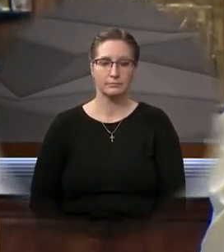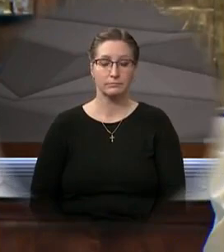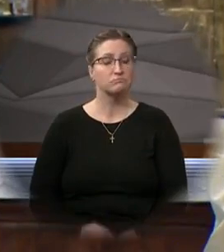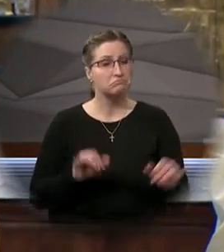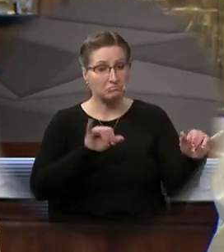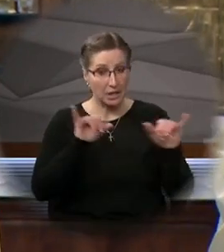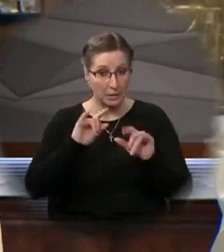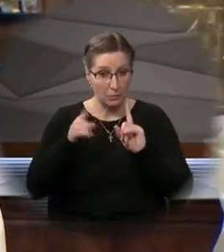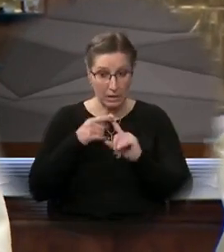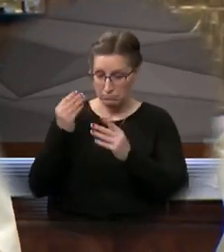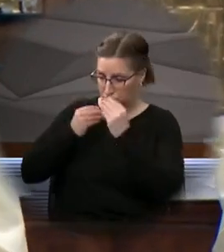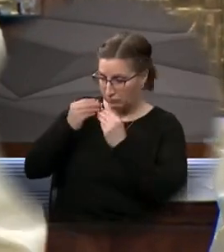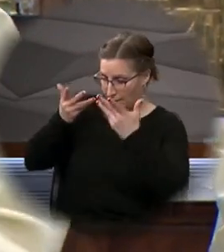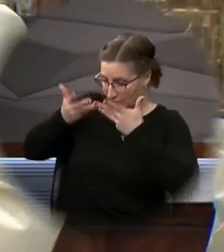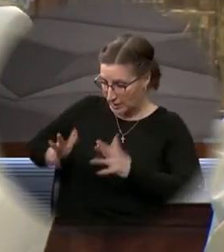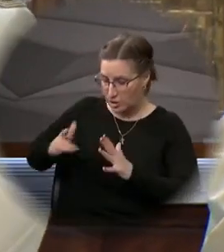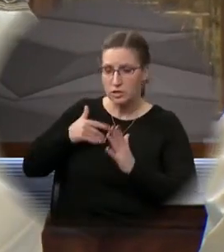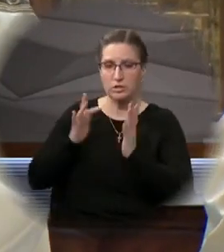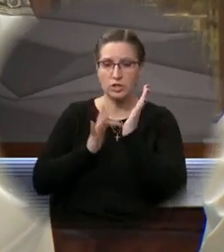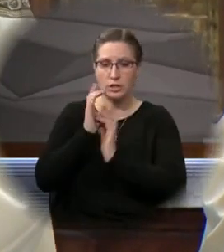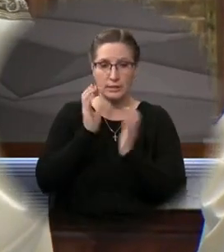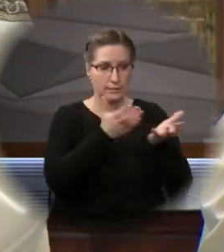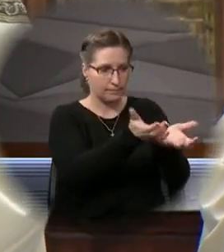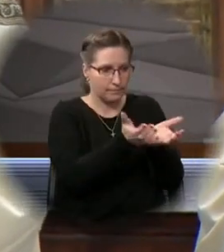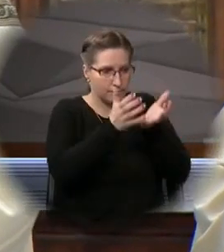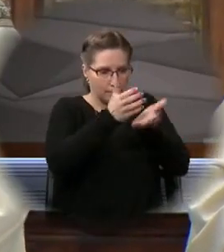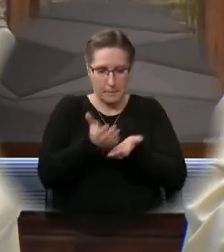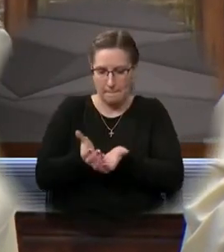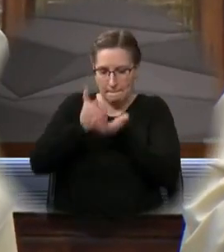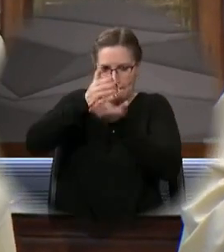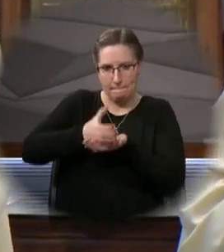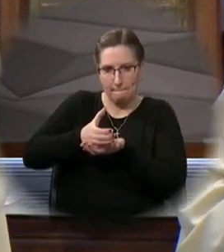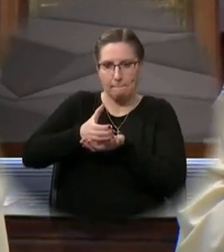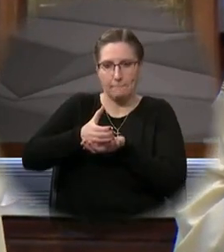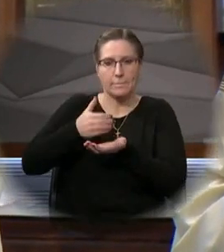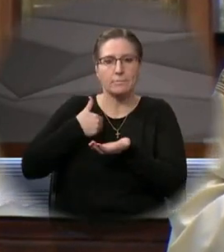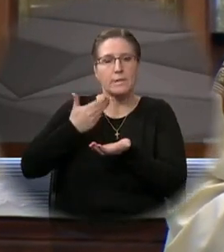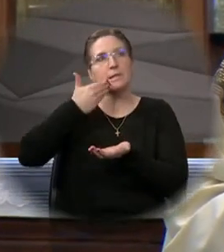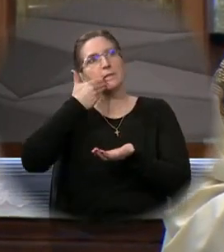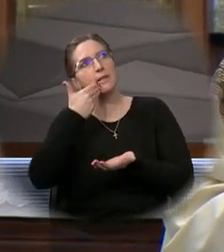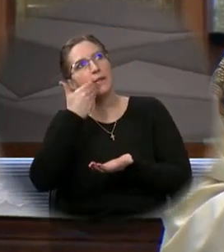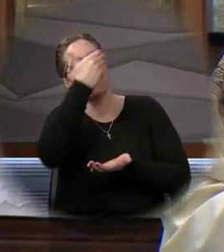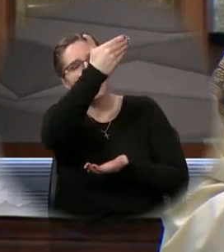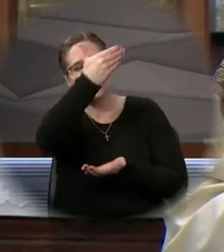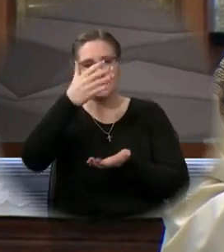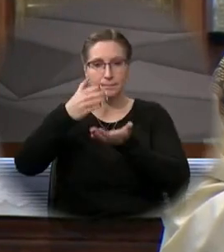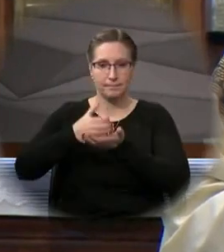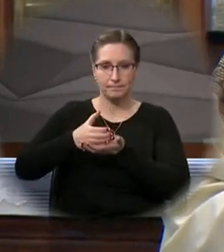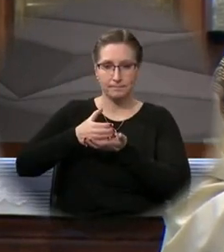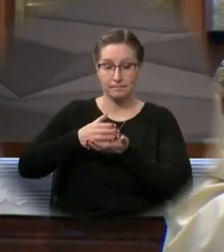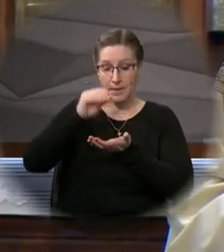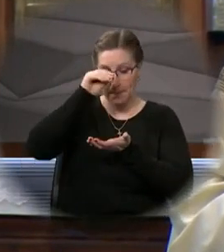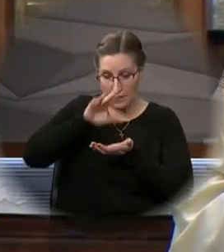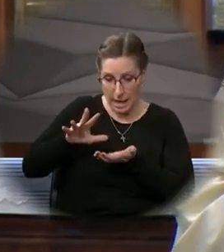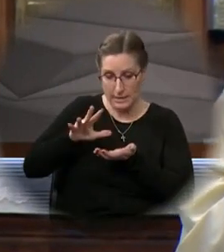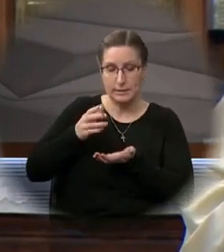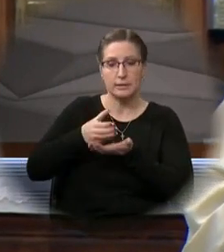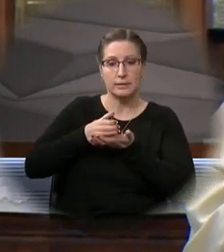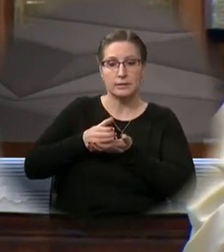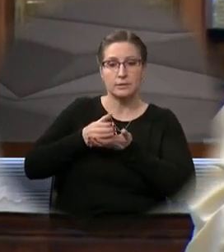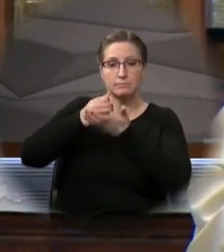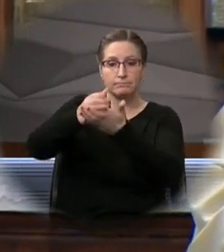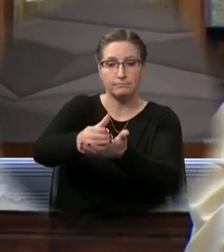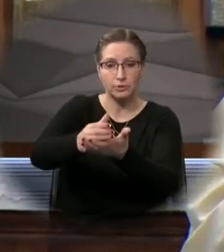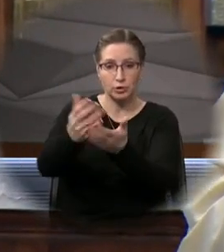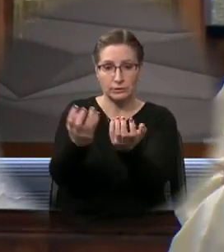In a similar way, when supper was ended, he took the chalice, and giving you thanks, he said the blessing, and